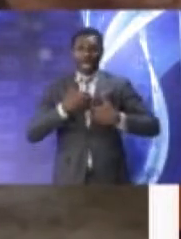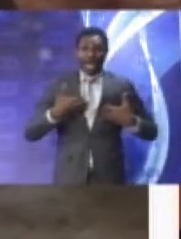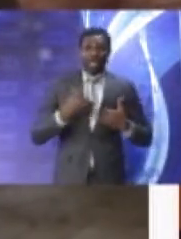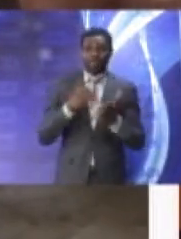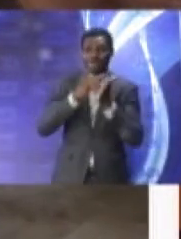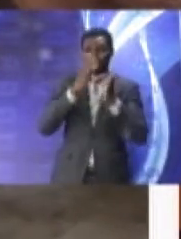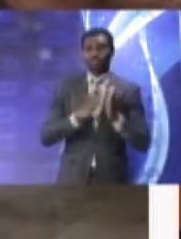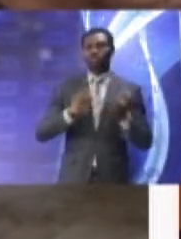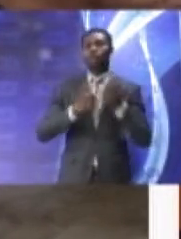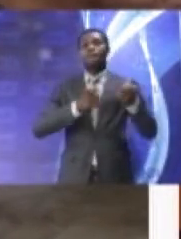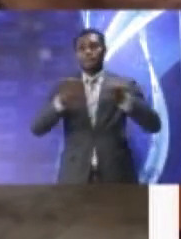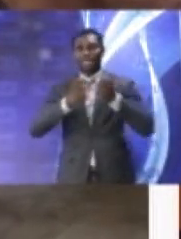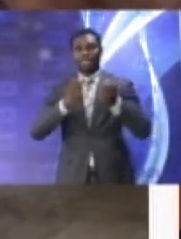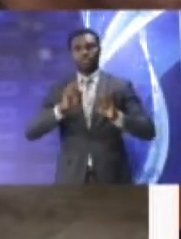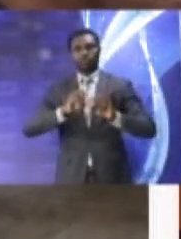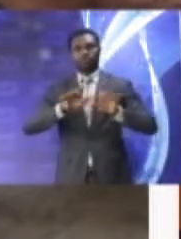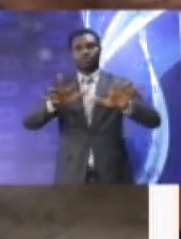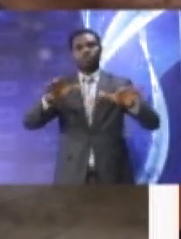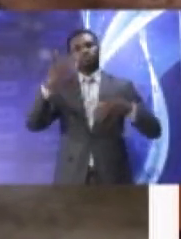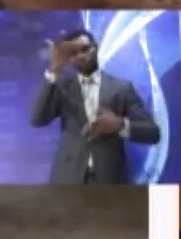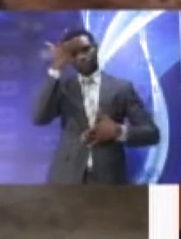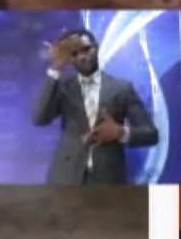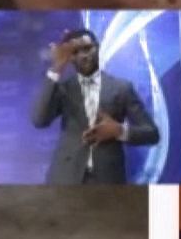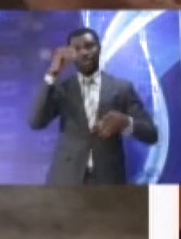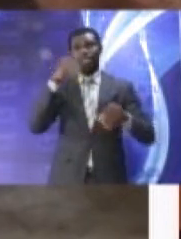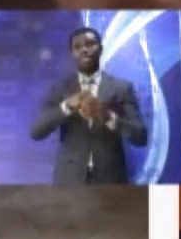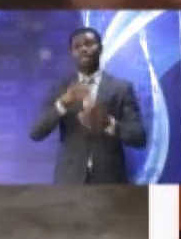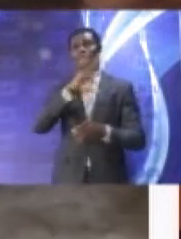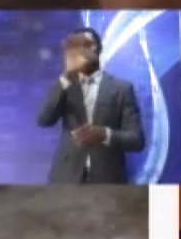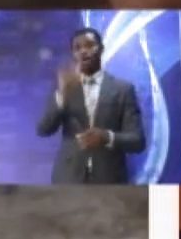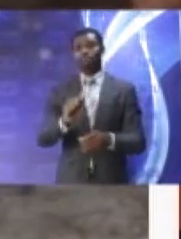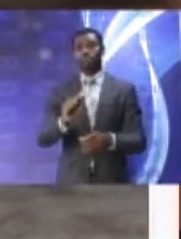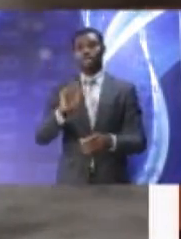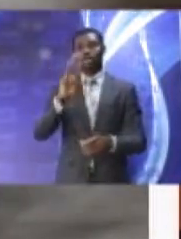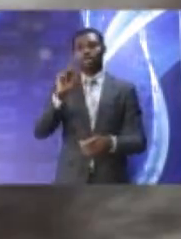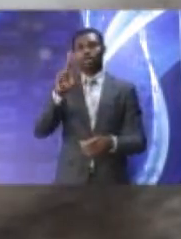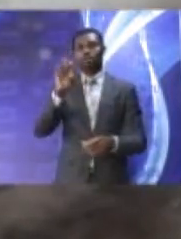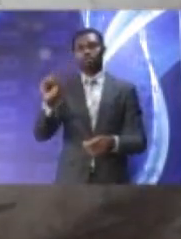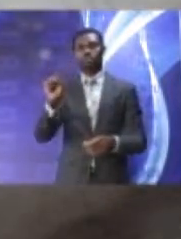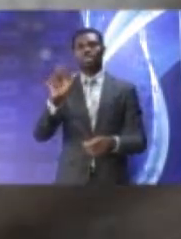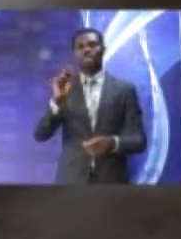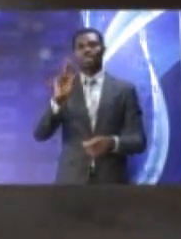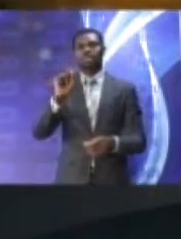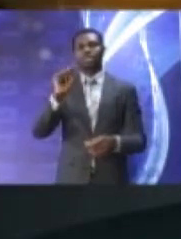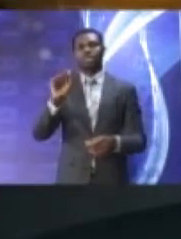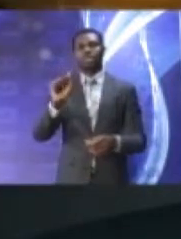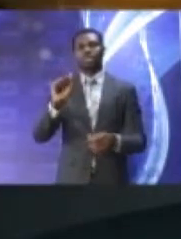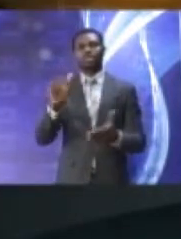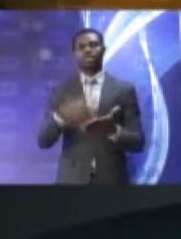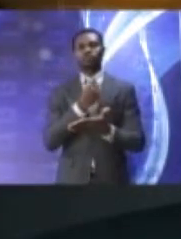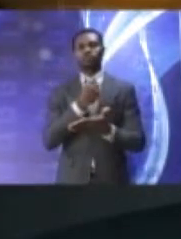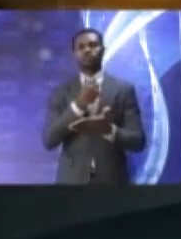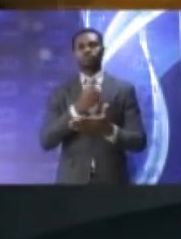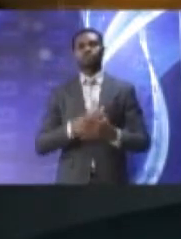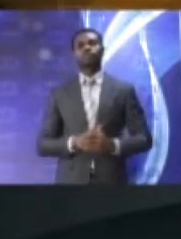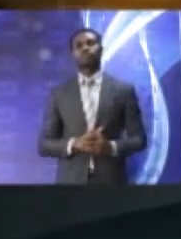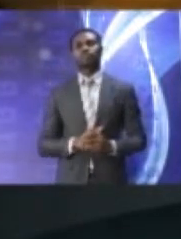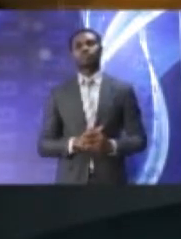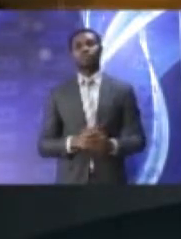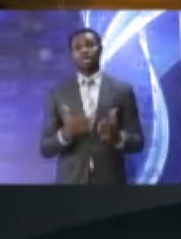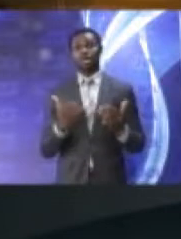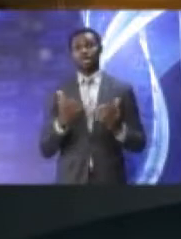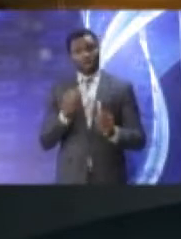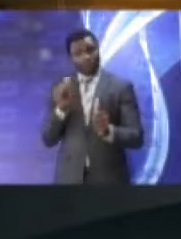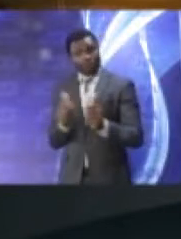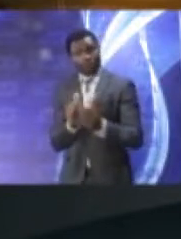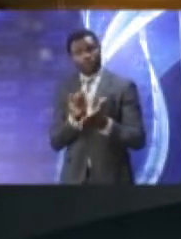the spread of the disease. In Abuja, Musa Baba Aliyu, NTA News. And following that development,